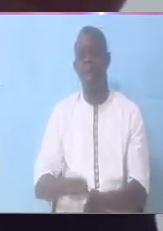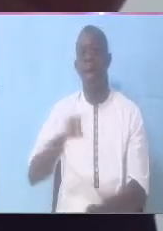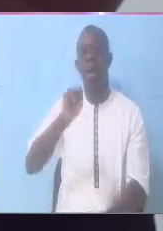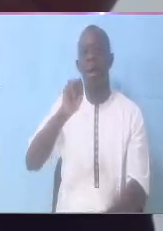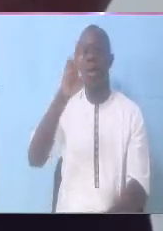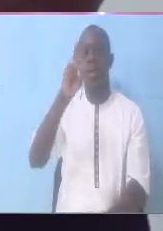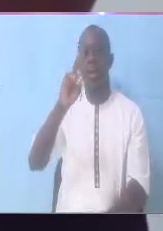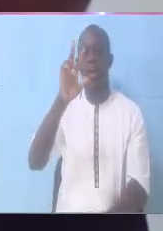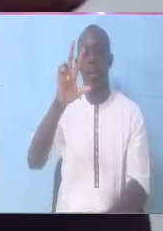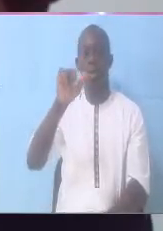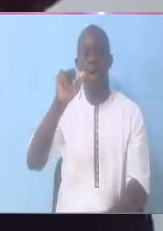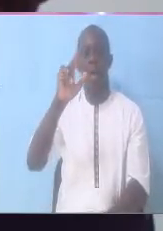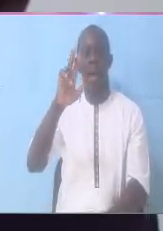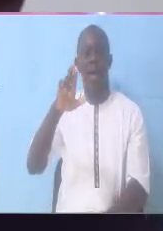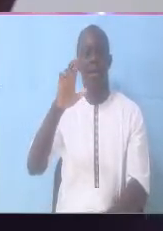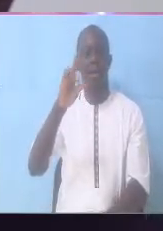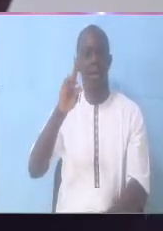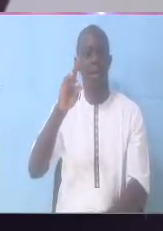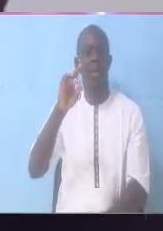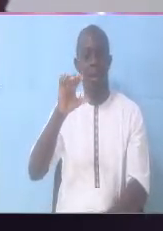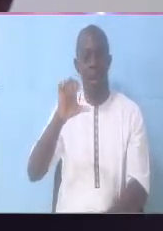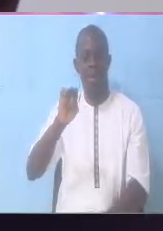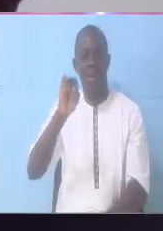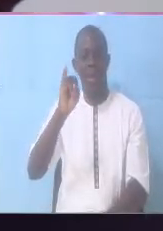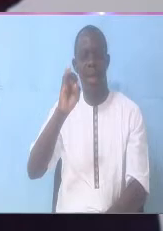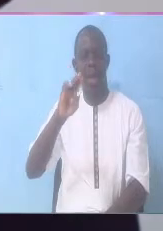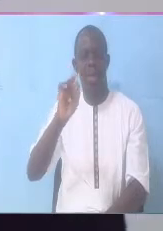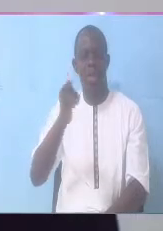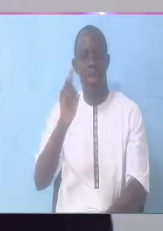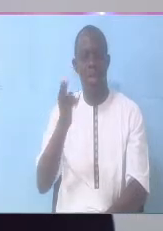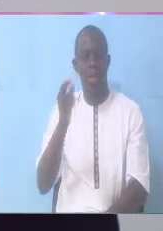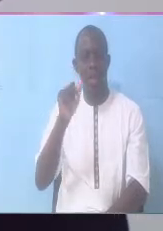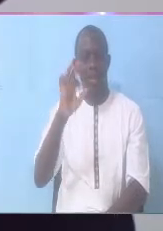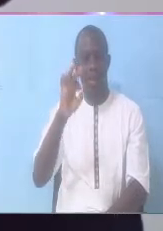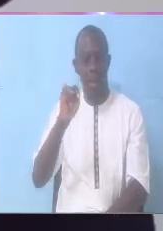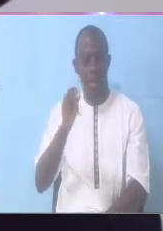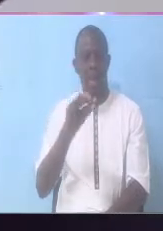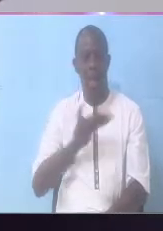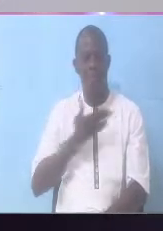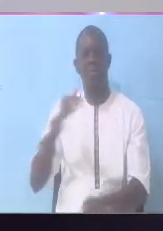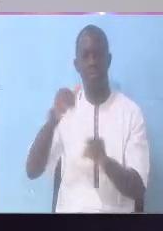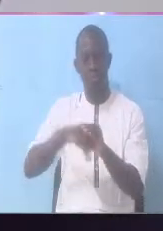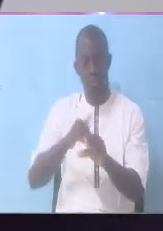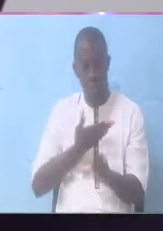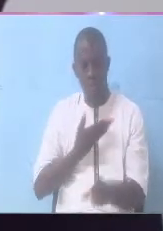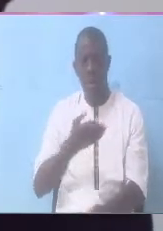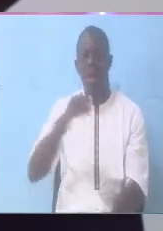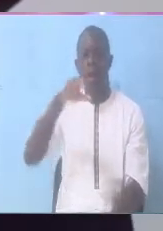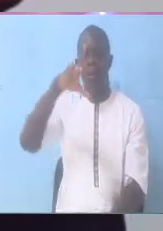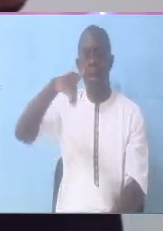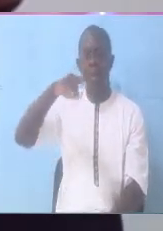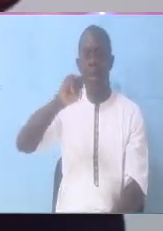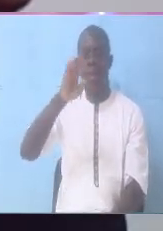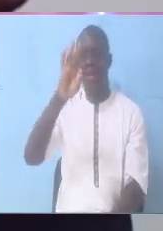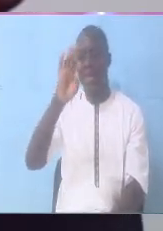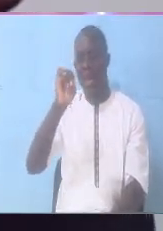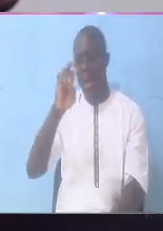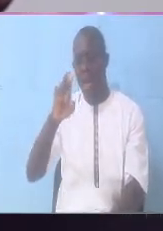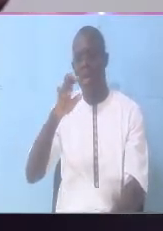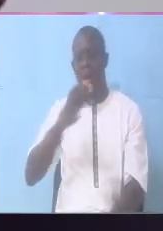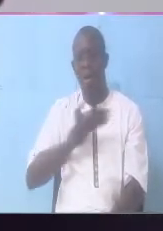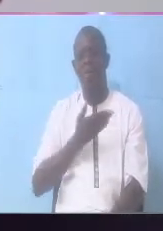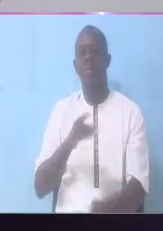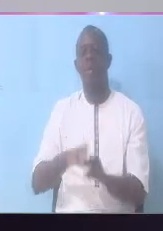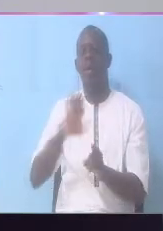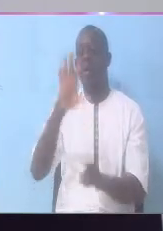Lieutenant Colonel Peter Singate. Yeah, Lieutenant Colonel Peter Singate. Lieutenant Colonel Peter Singate. Tombon Seidi.